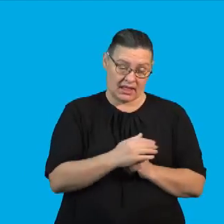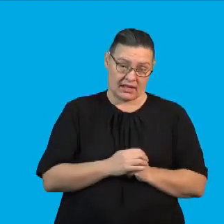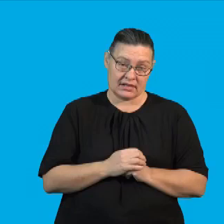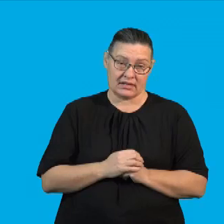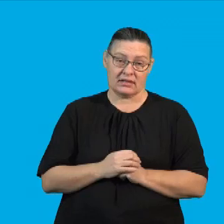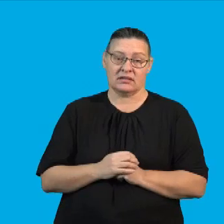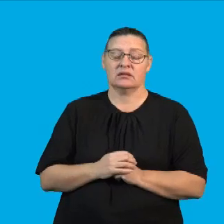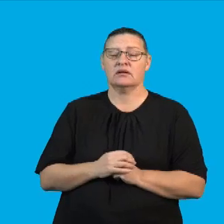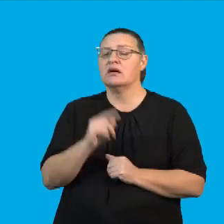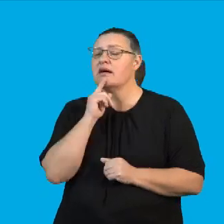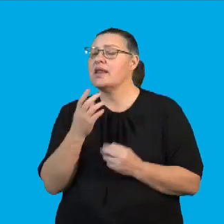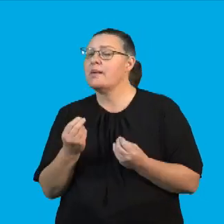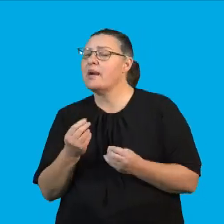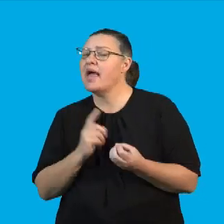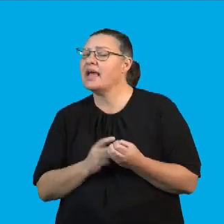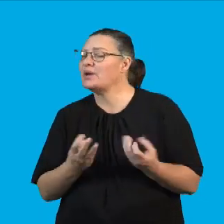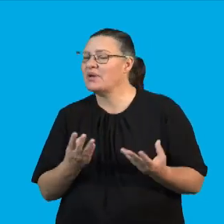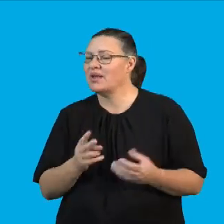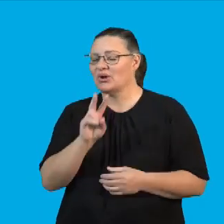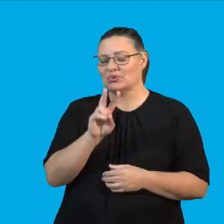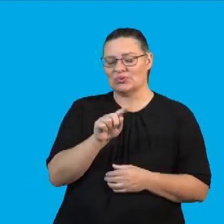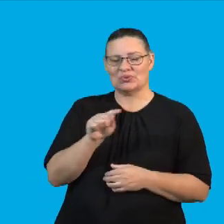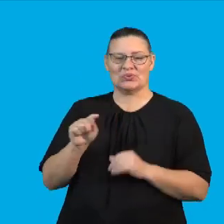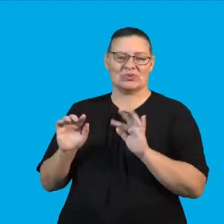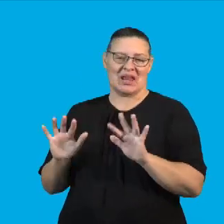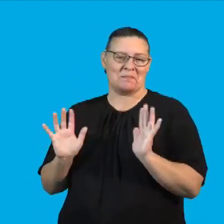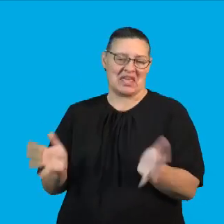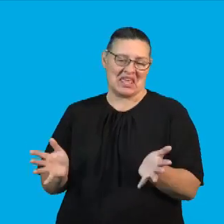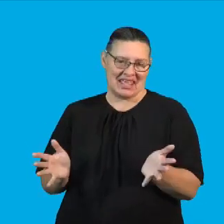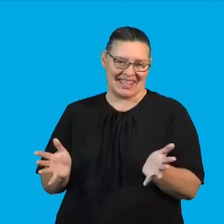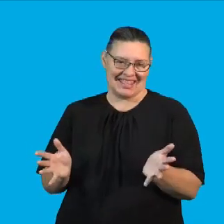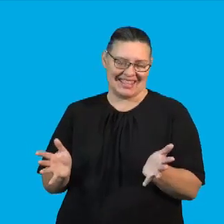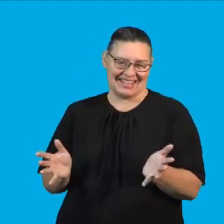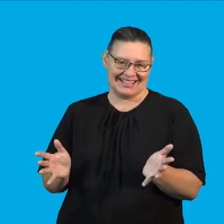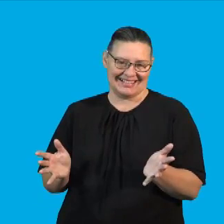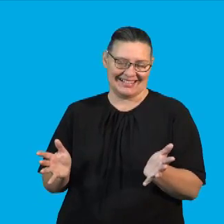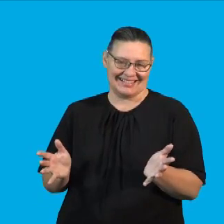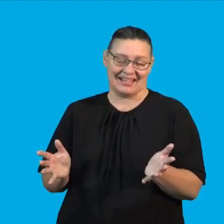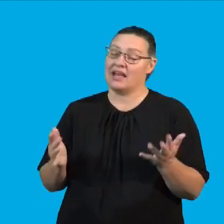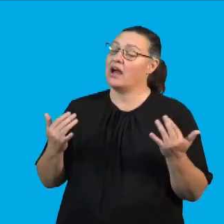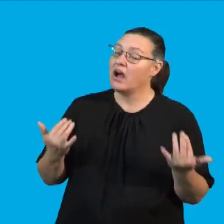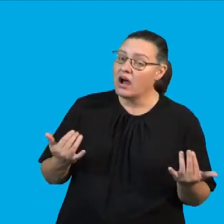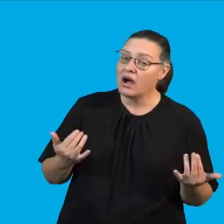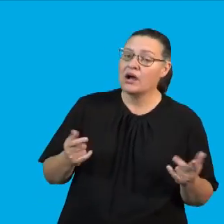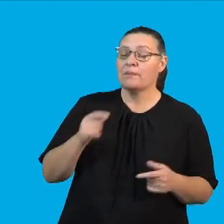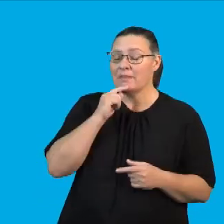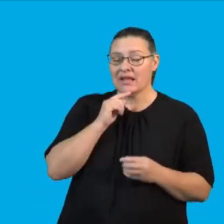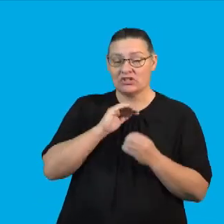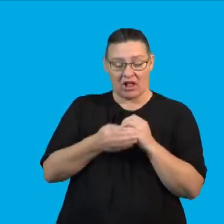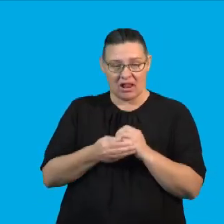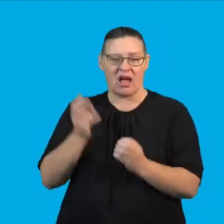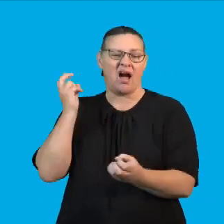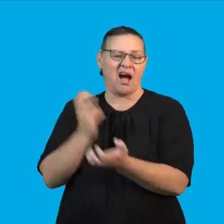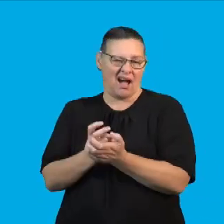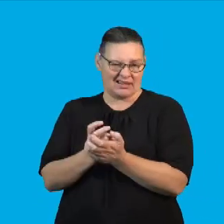oviparous. Oviparous. Check the number of eggs, 2 to 10. The decrease is big. And